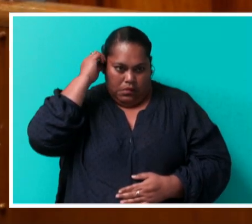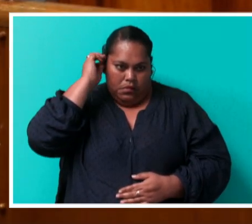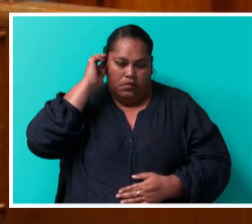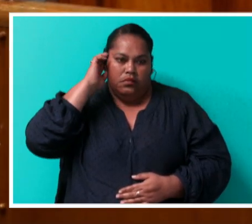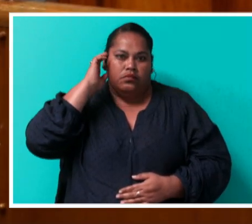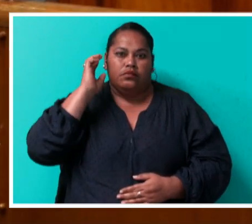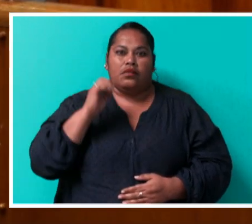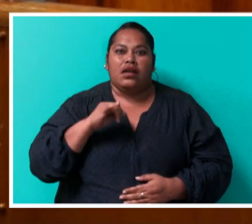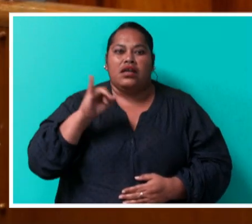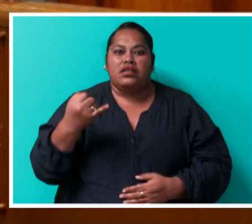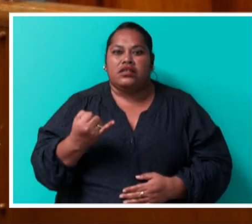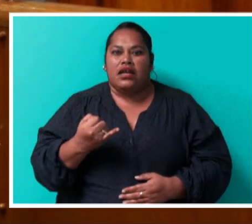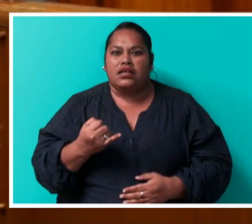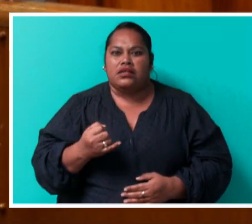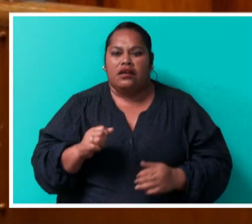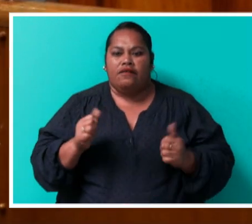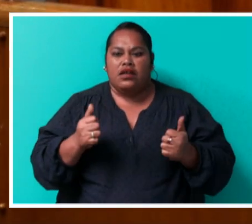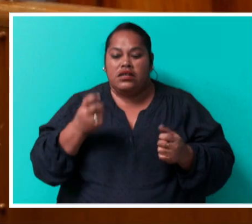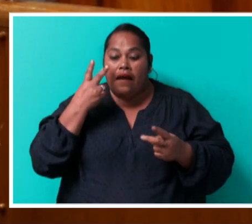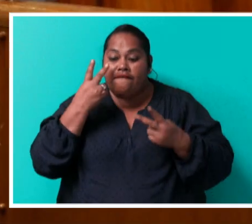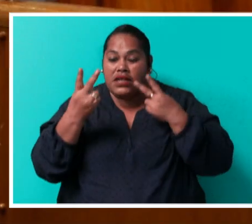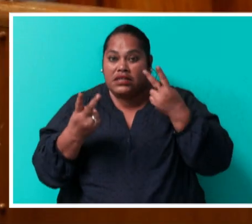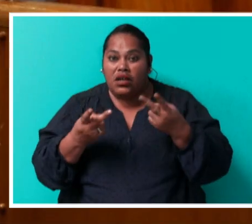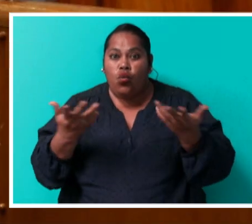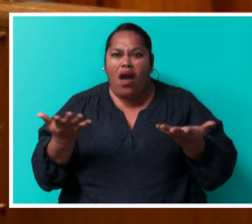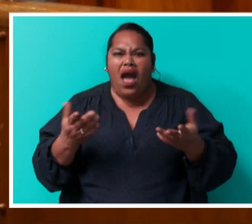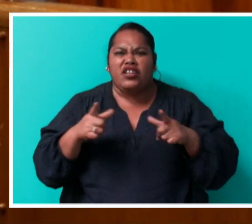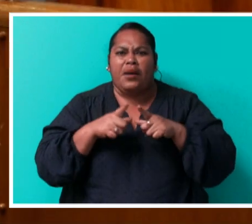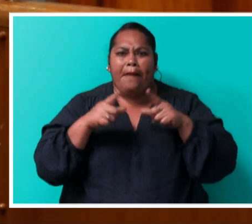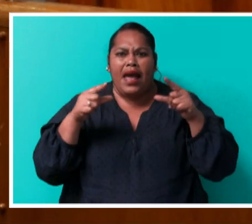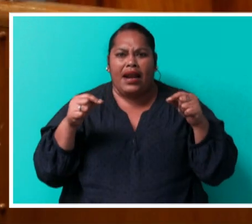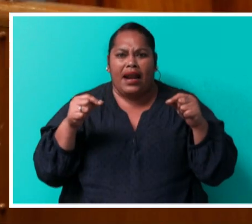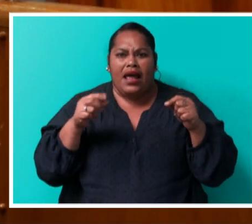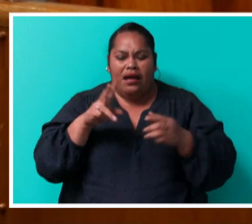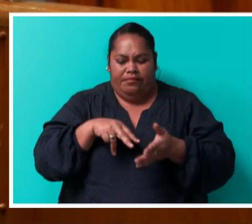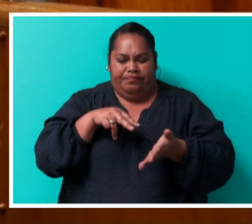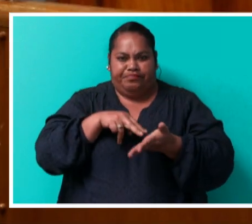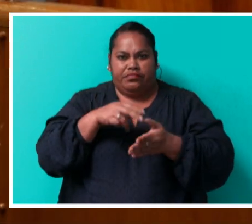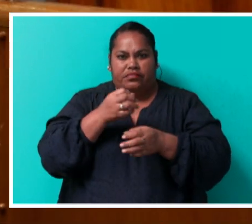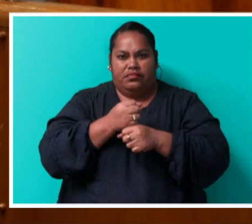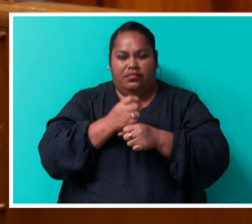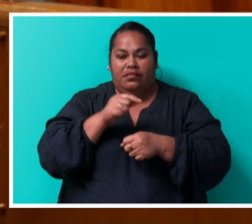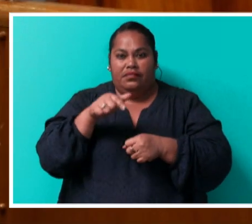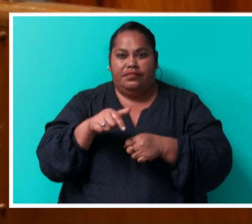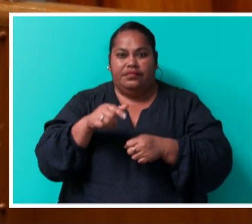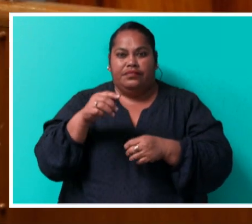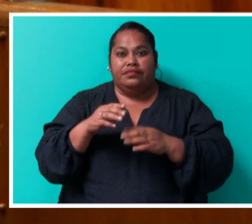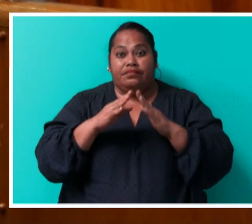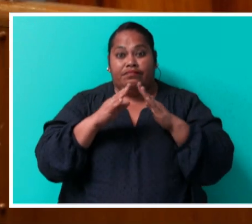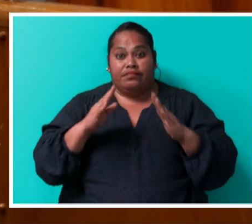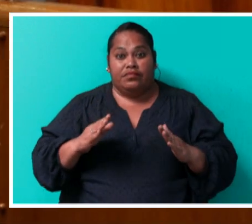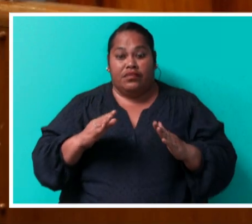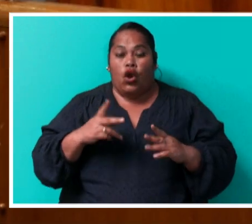a visit to Japan, and today I rise to update this Honorable House on that